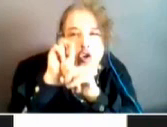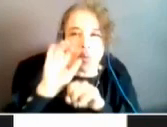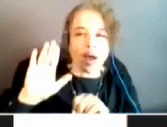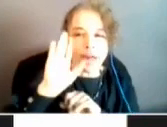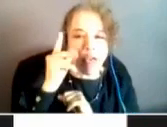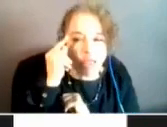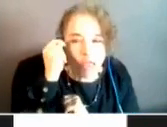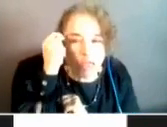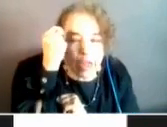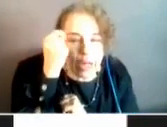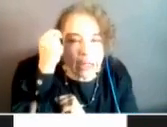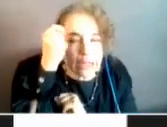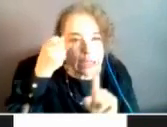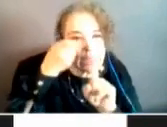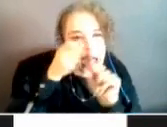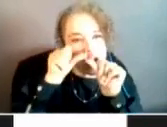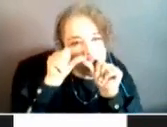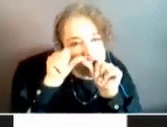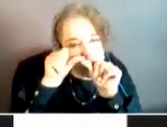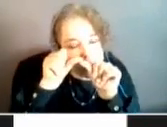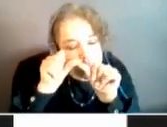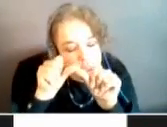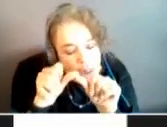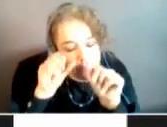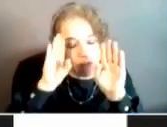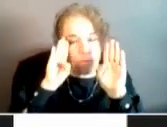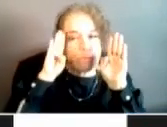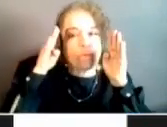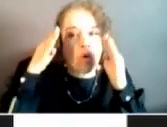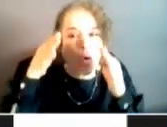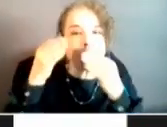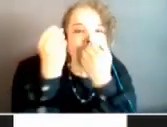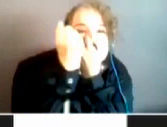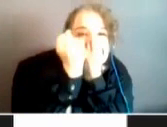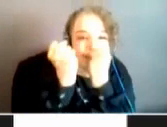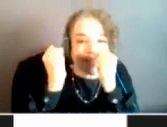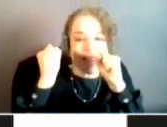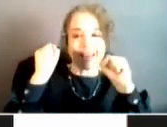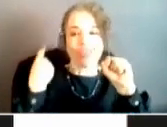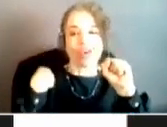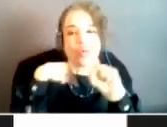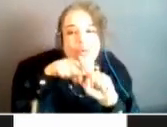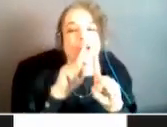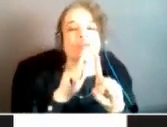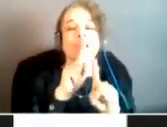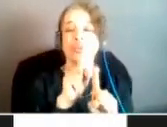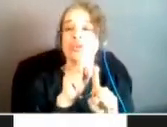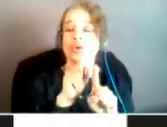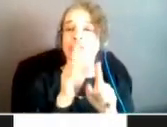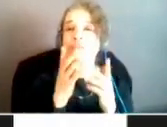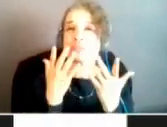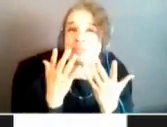theory. Implement and maintain continued focus on safety. We want to make sure that, you